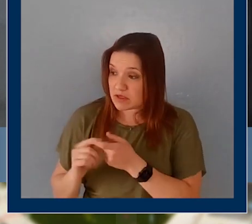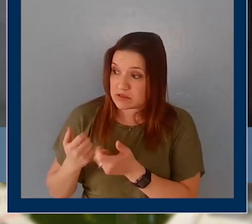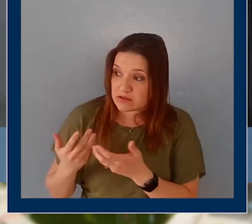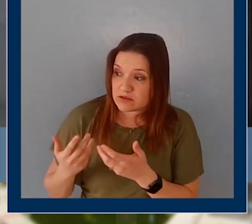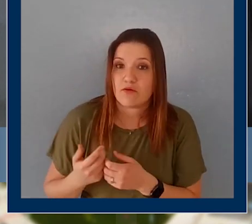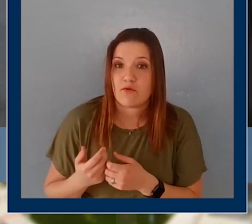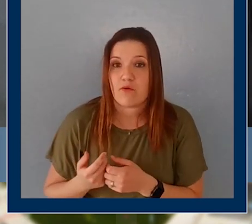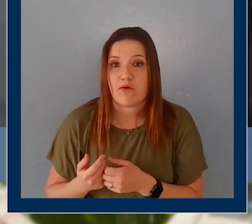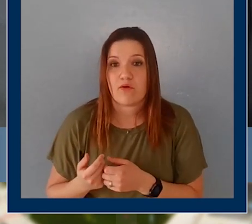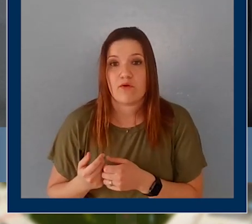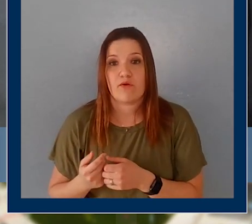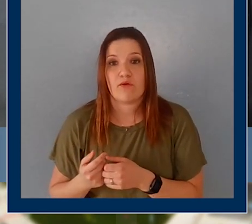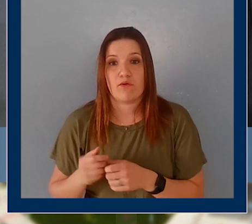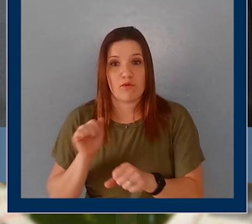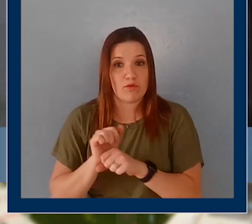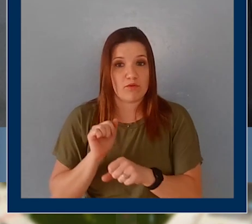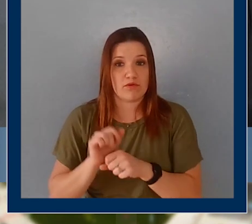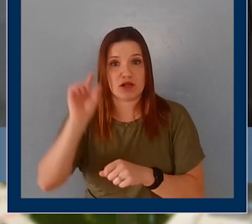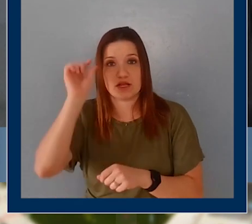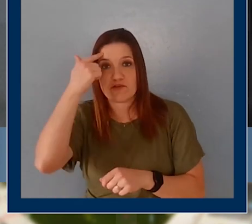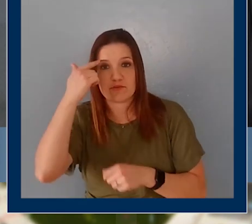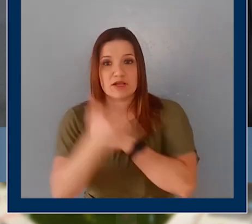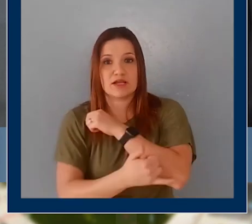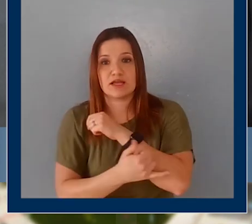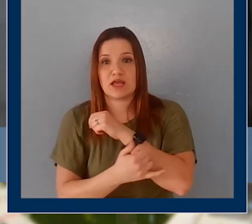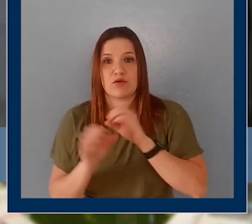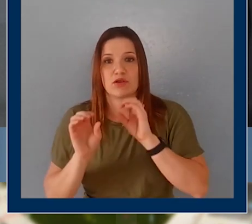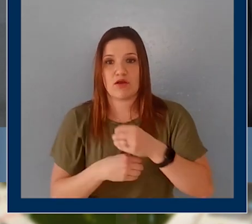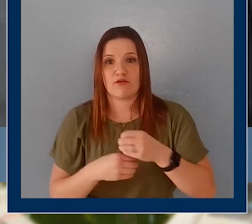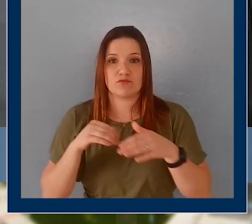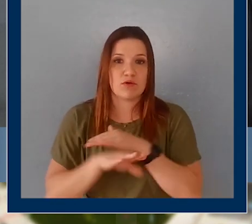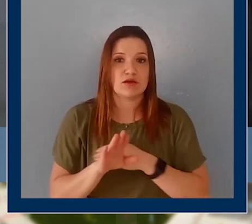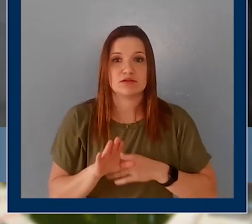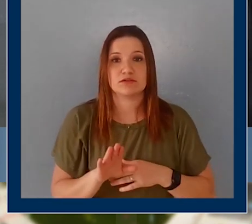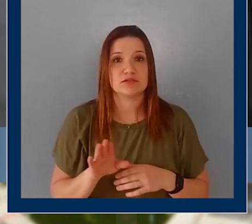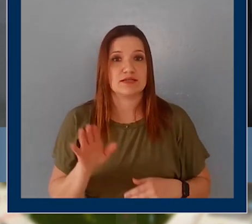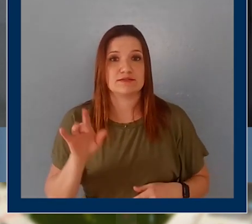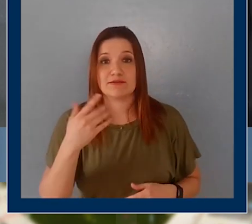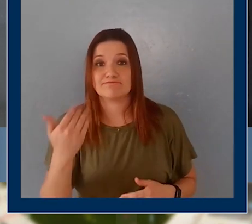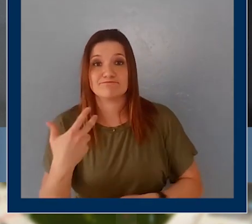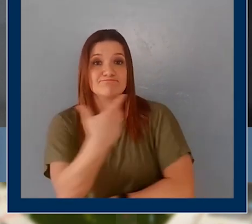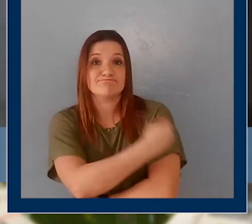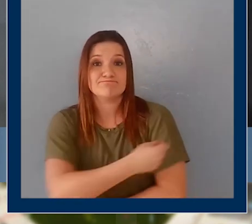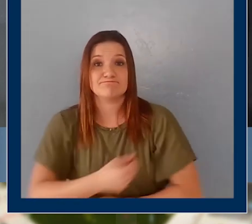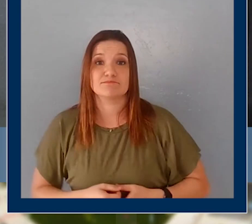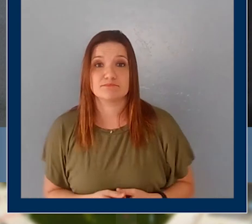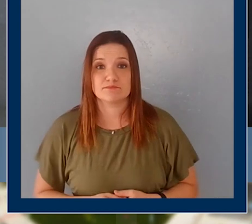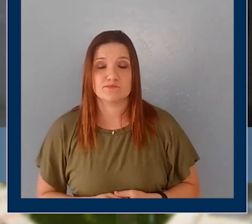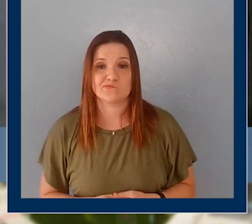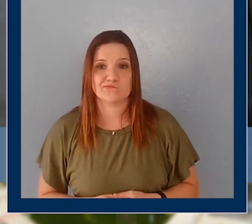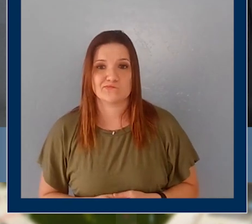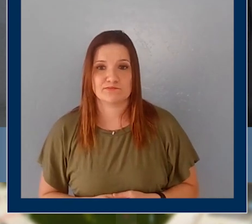I hear from folks that are outside of phase 1A, again, people I know